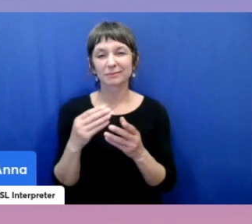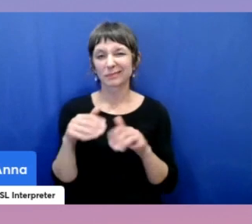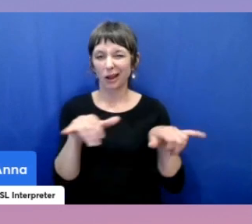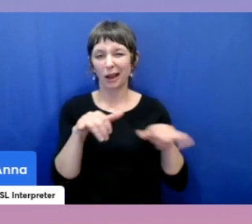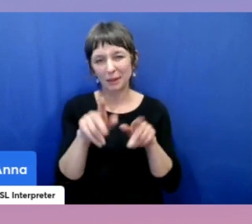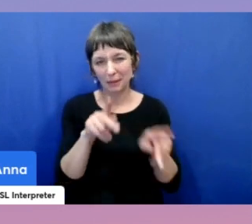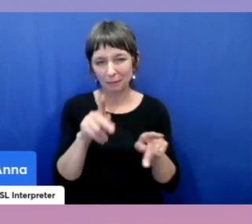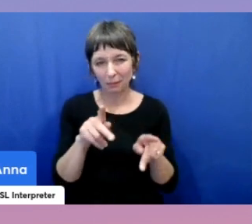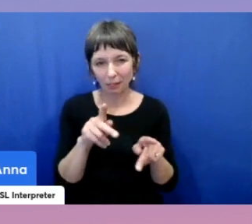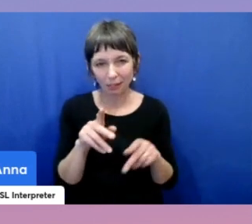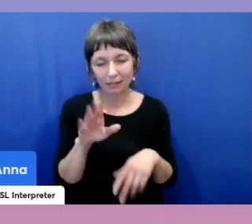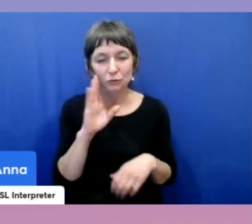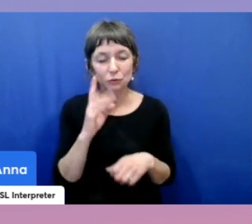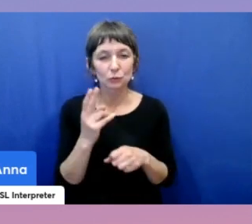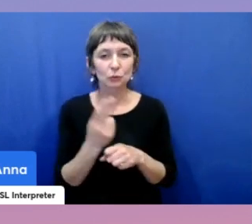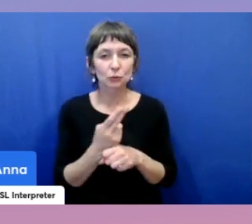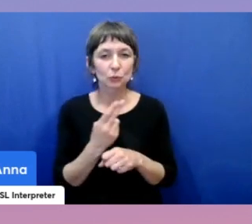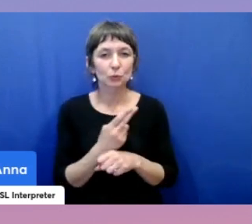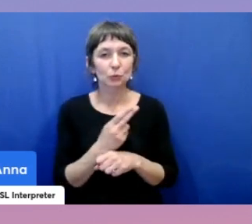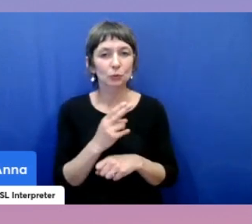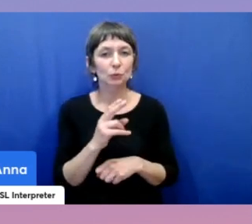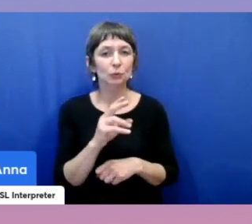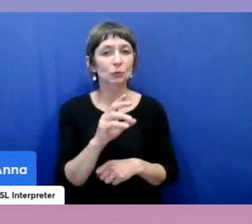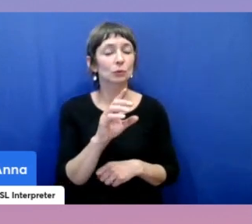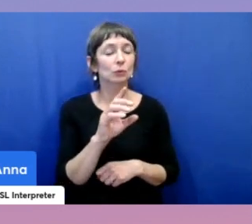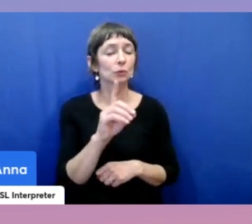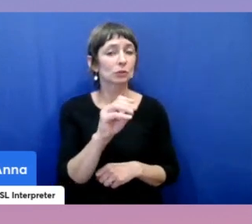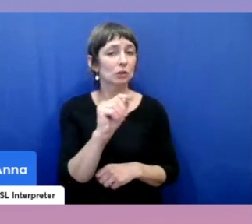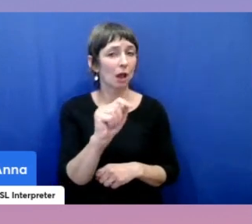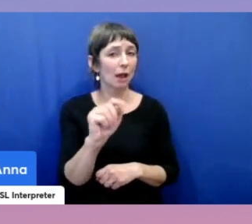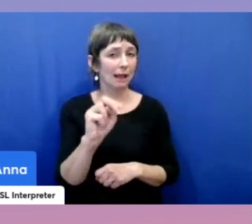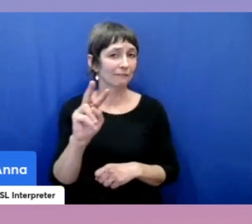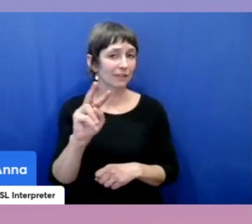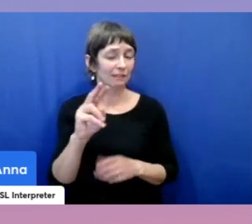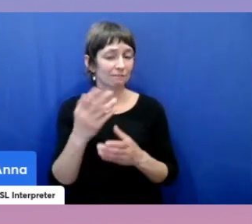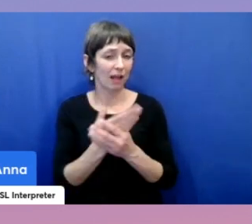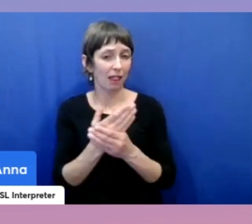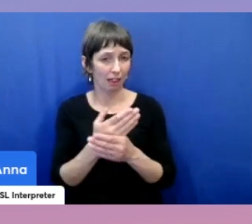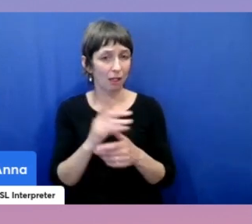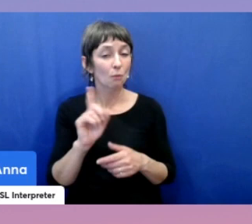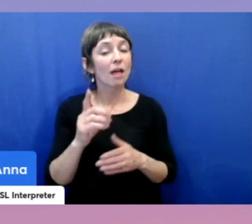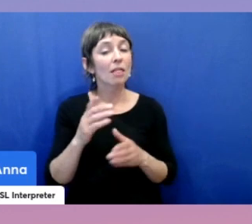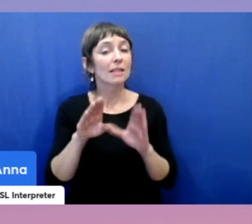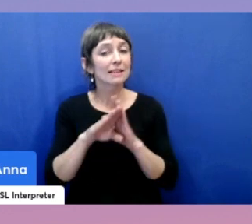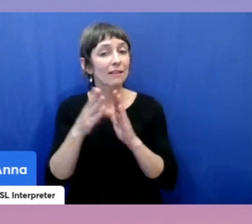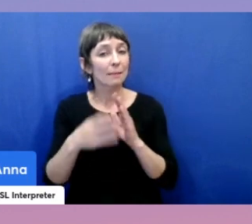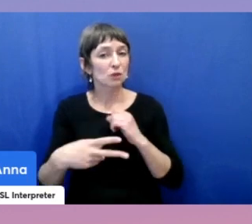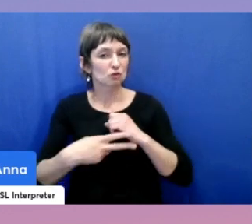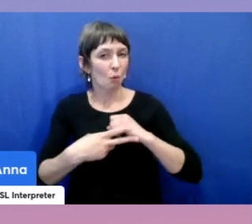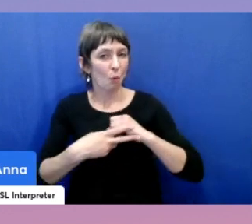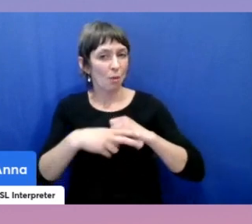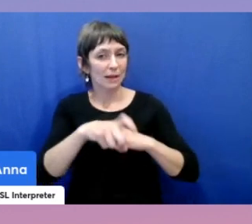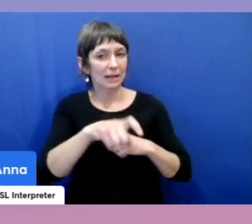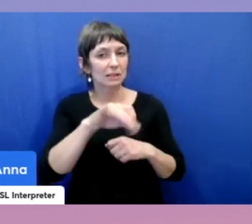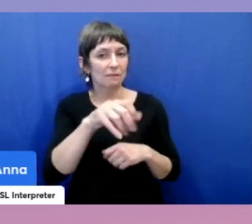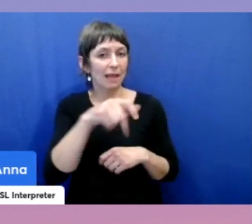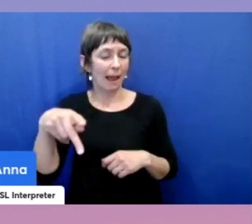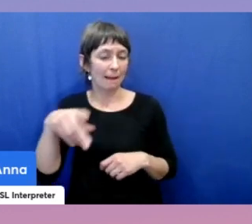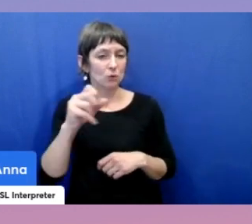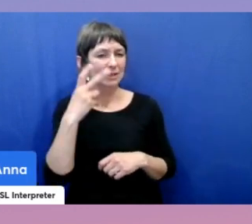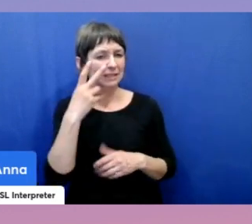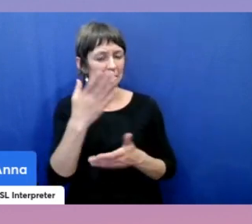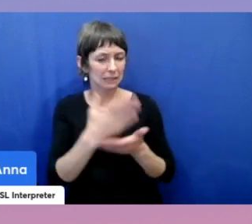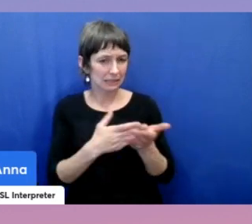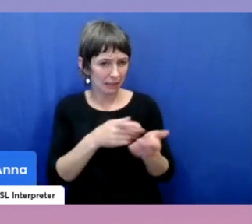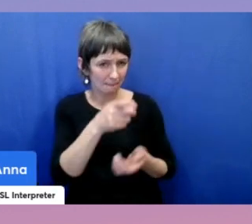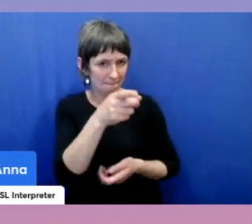just .env file, right? Where the developer store the needs of the application. You could see some of the value key